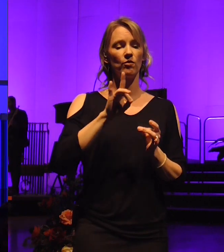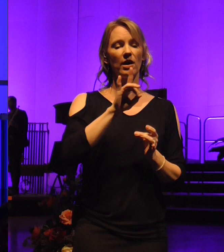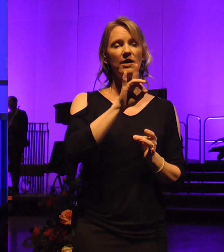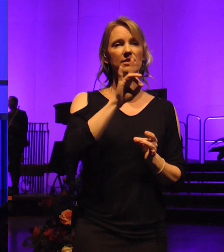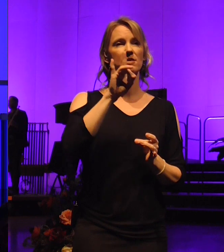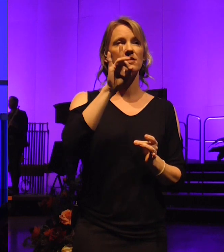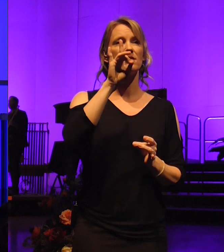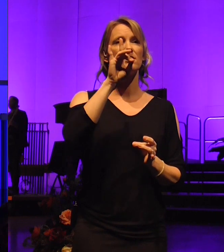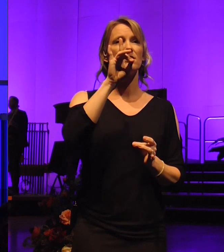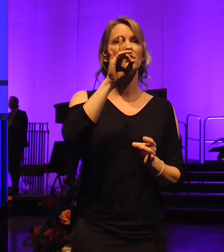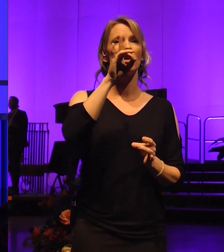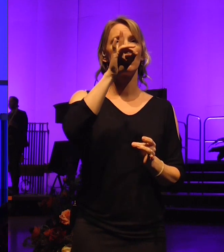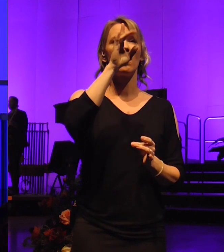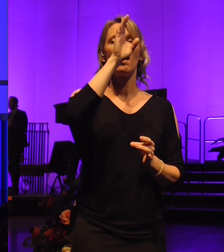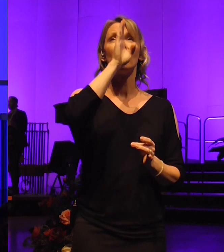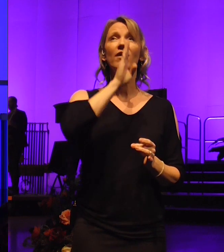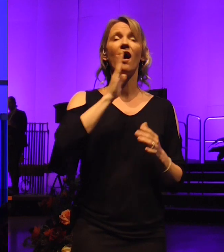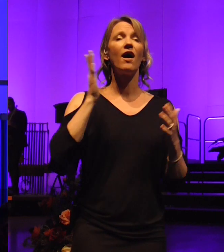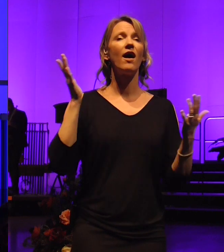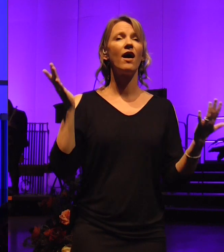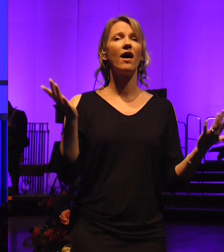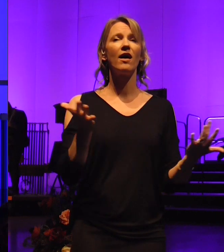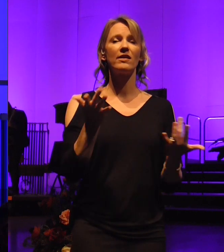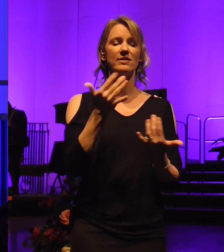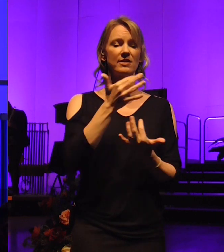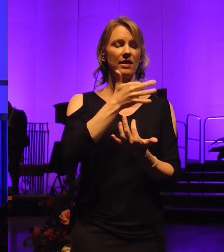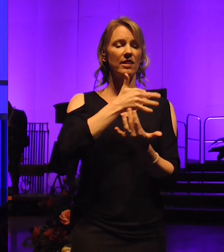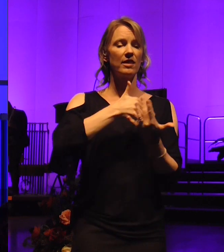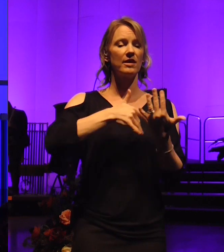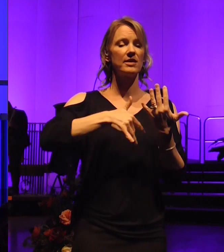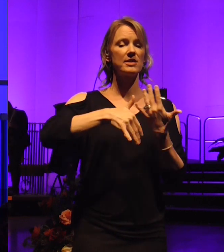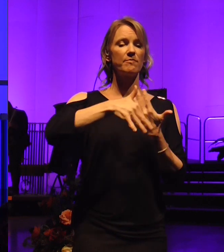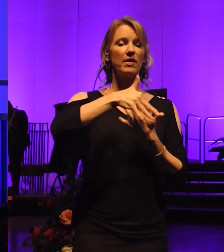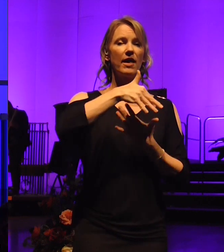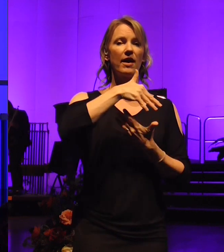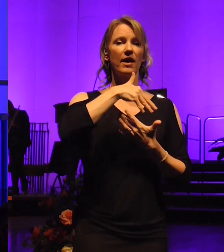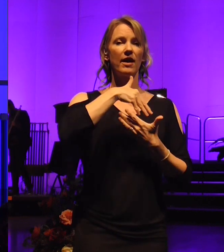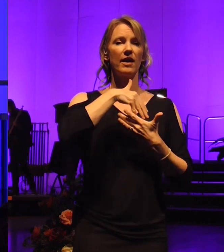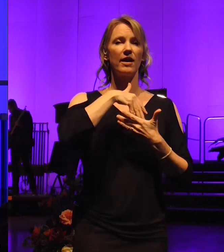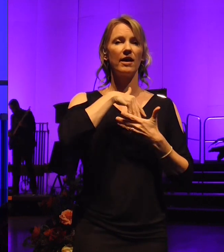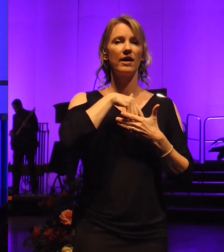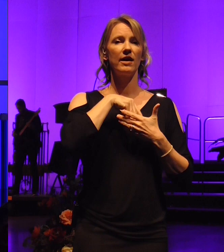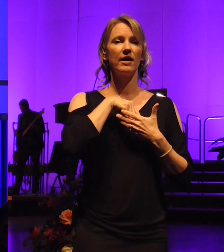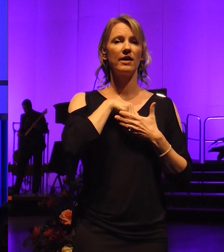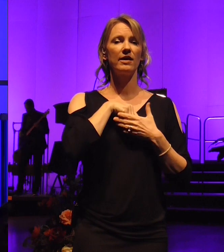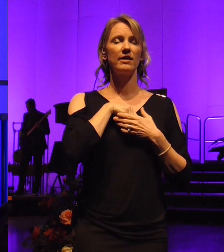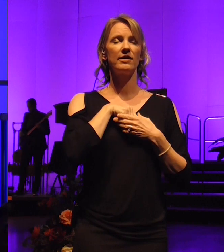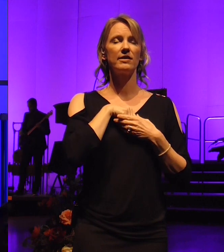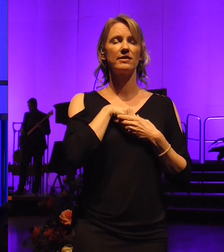Surely the presence of God is in this place.